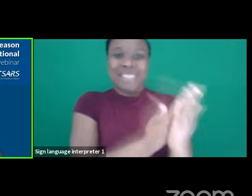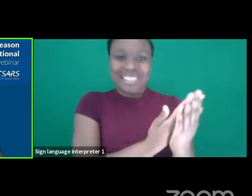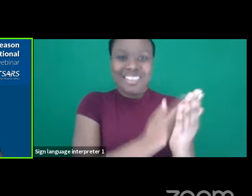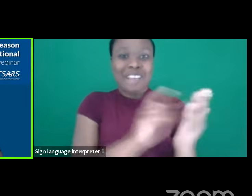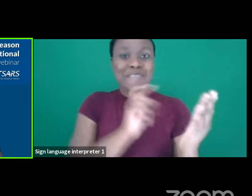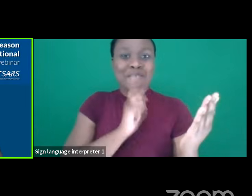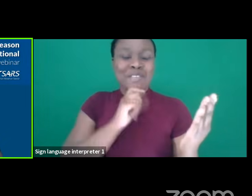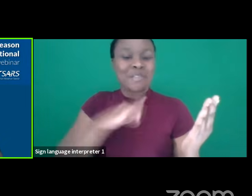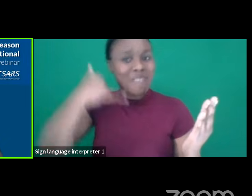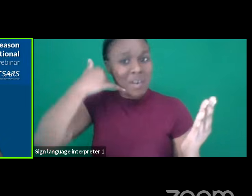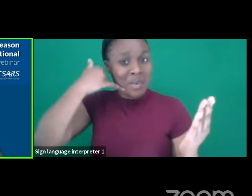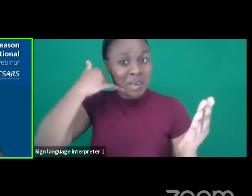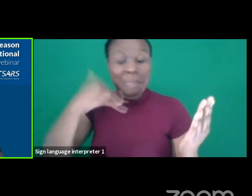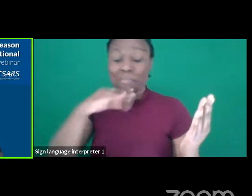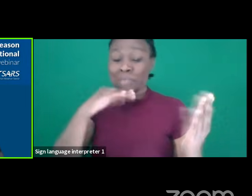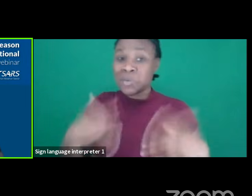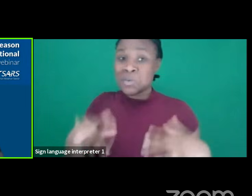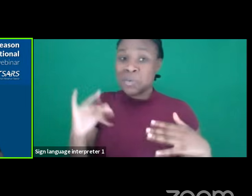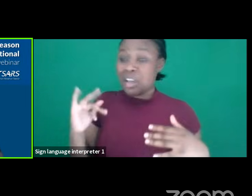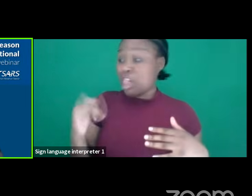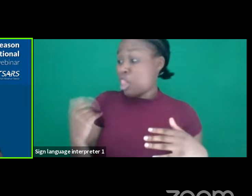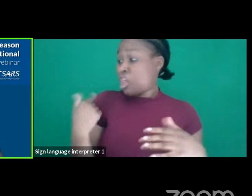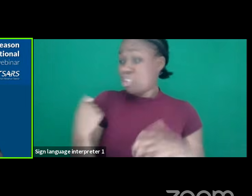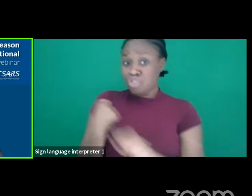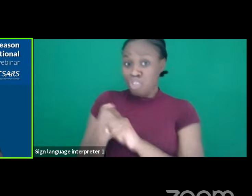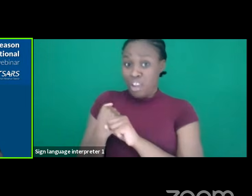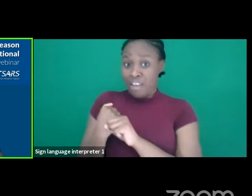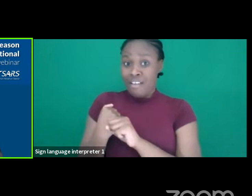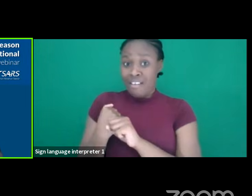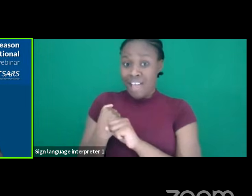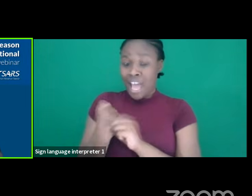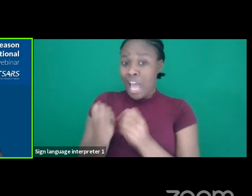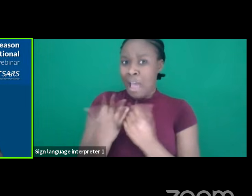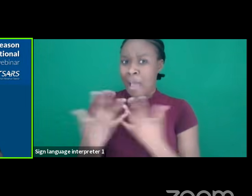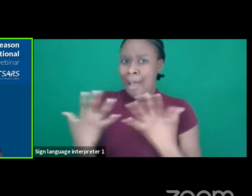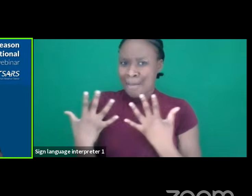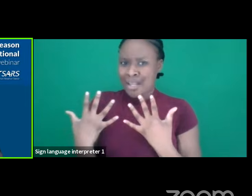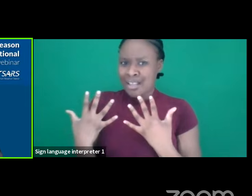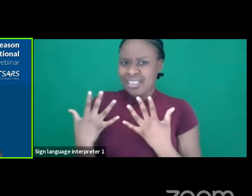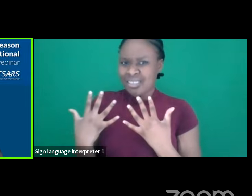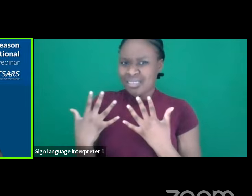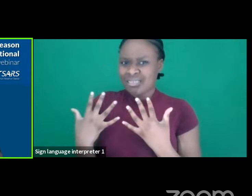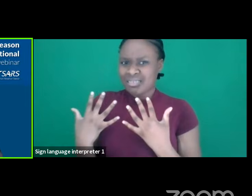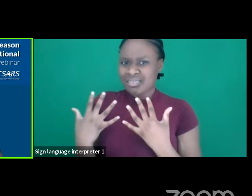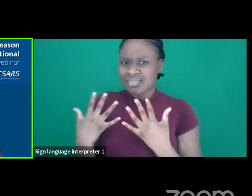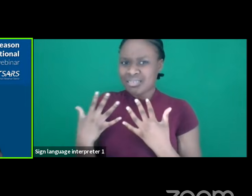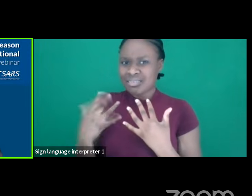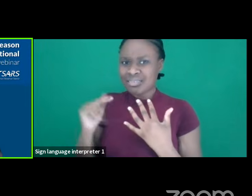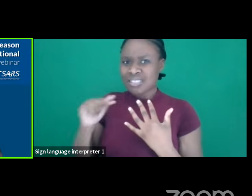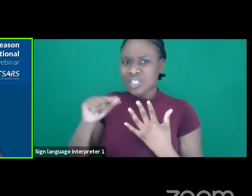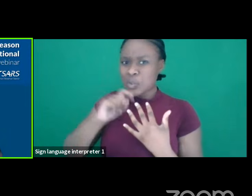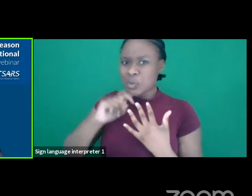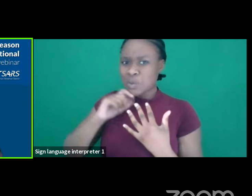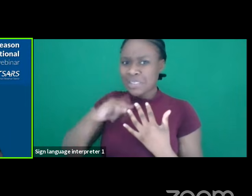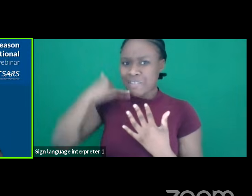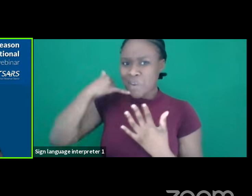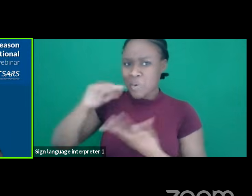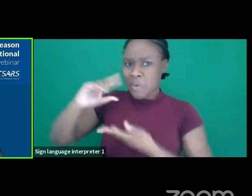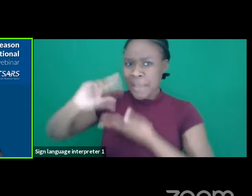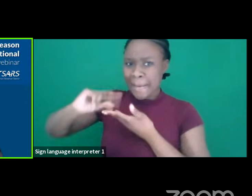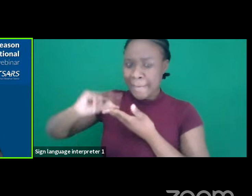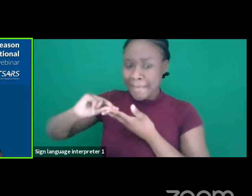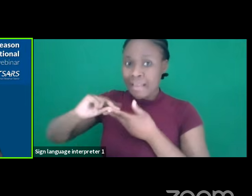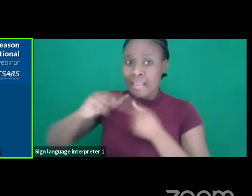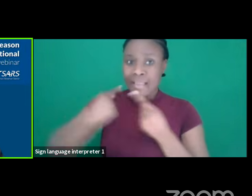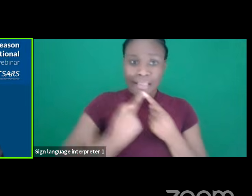54% increase from last year of the usage of the Mobi app. We are very encouraged